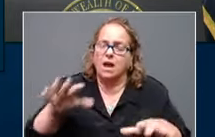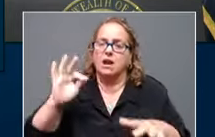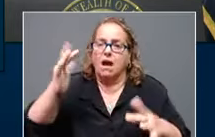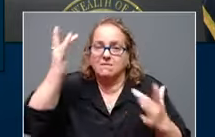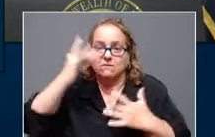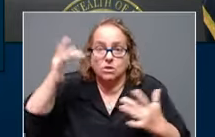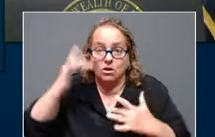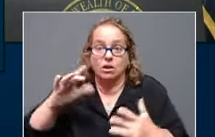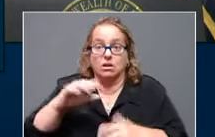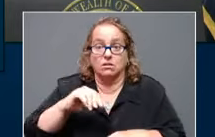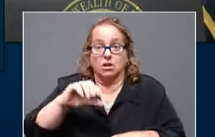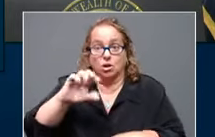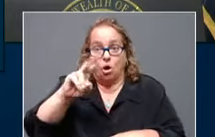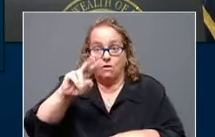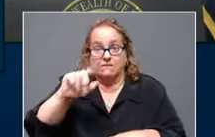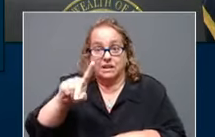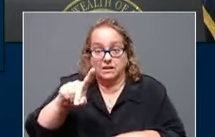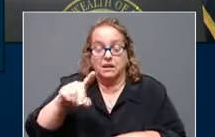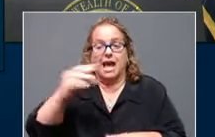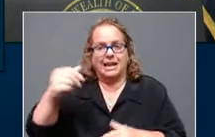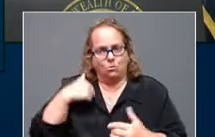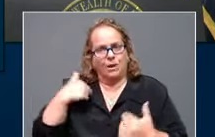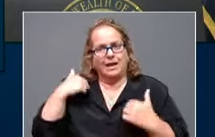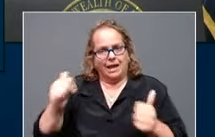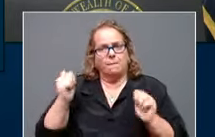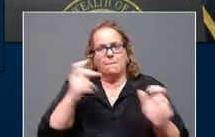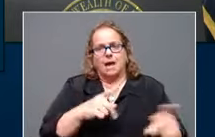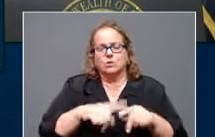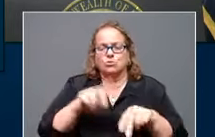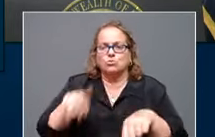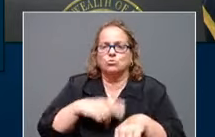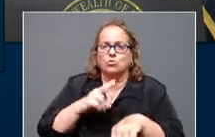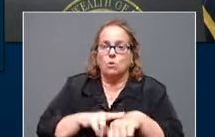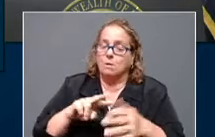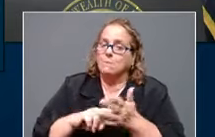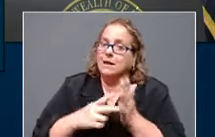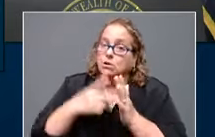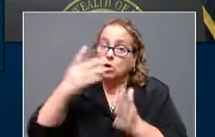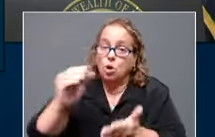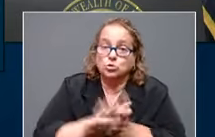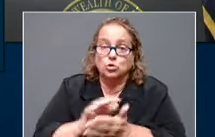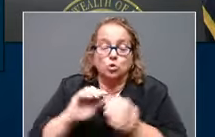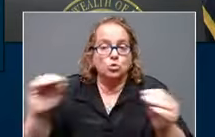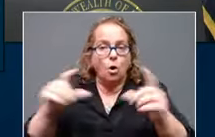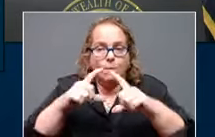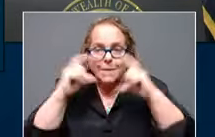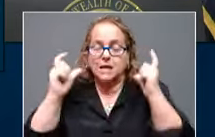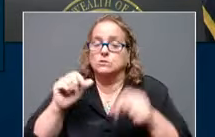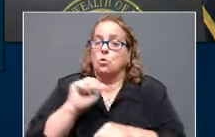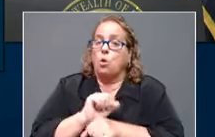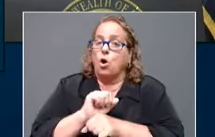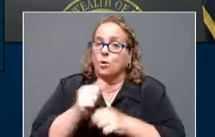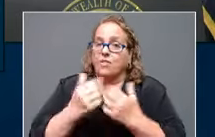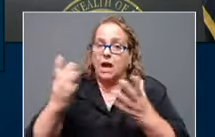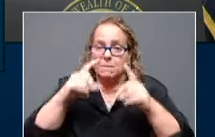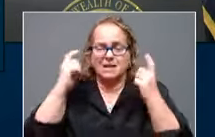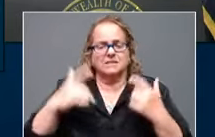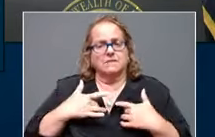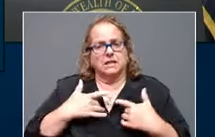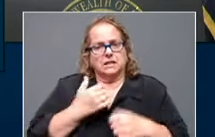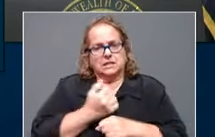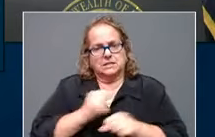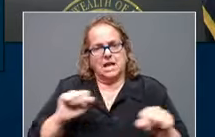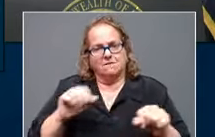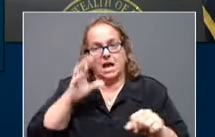launched an initiative called COVID Stops Here. We want to recognize employers who have reached milestone